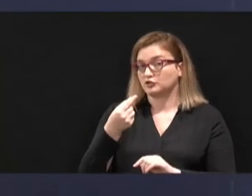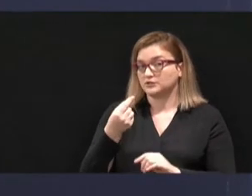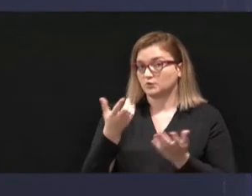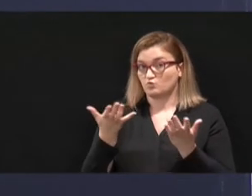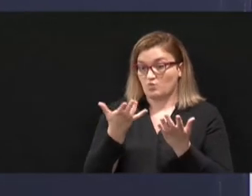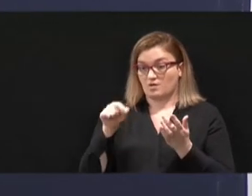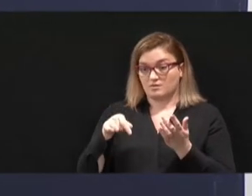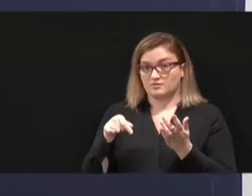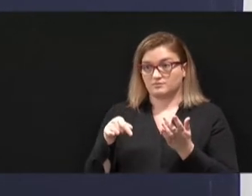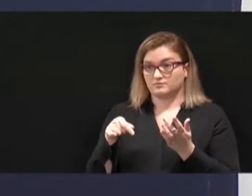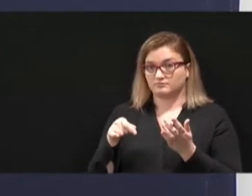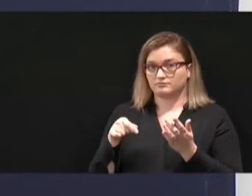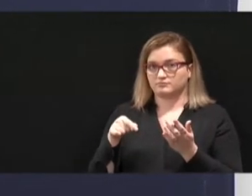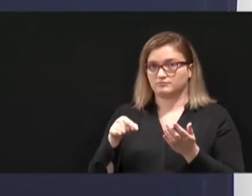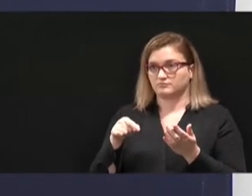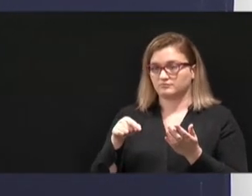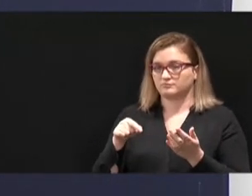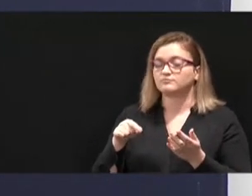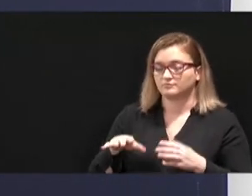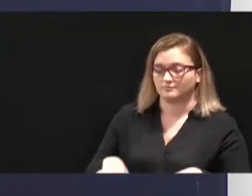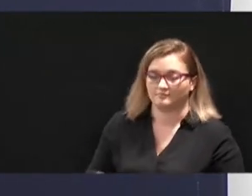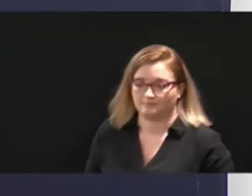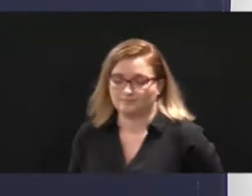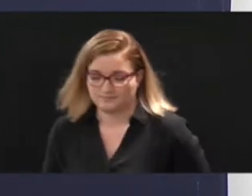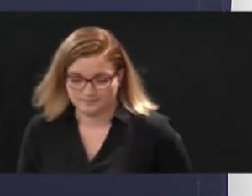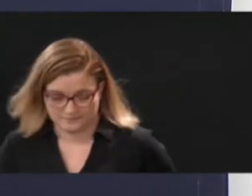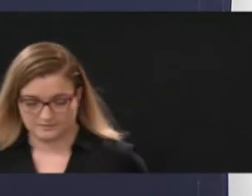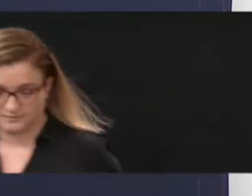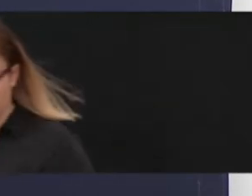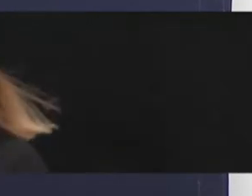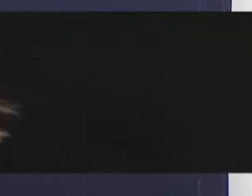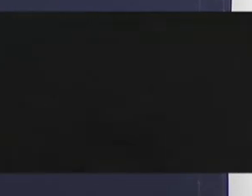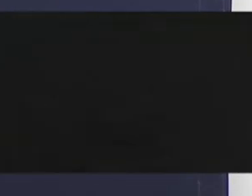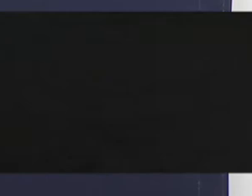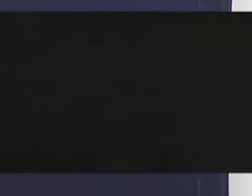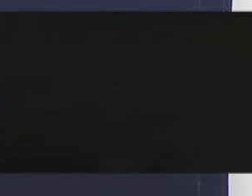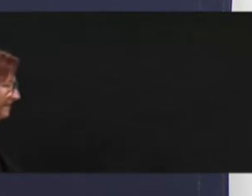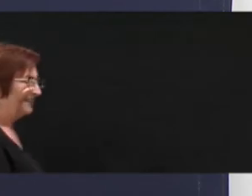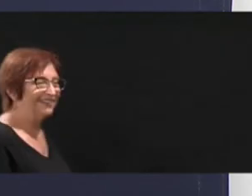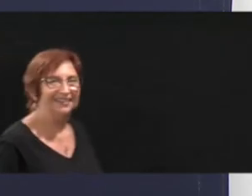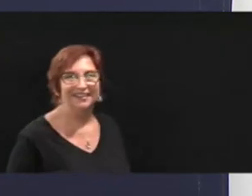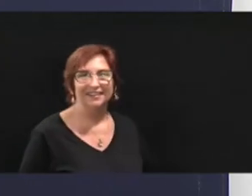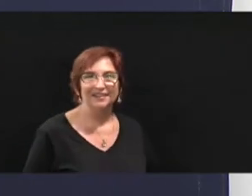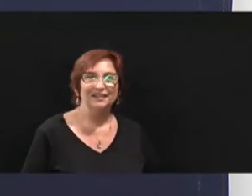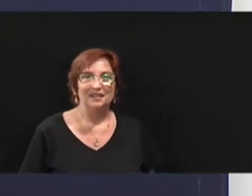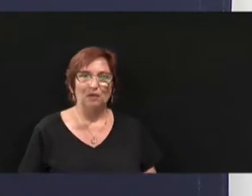That was a big overview. There are more details in your manual.